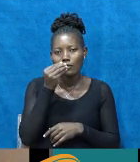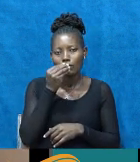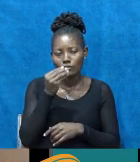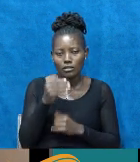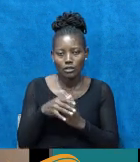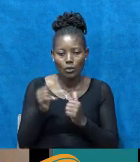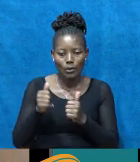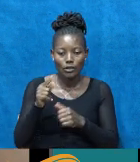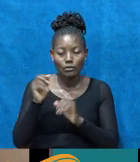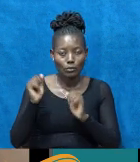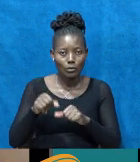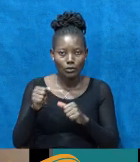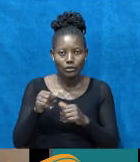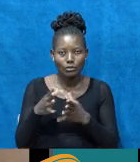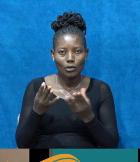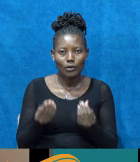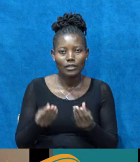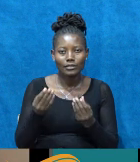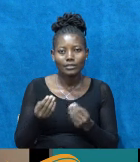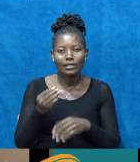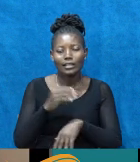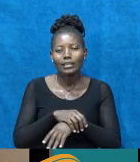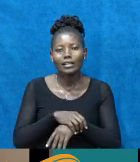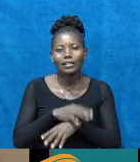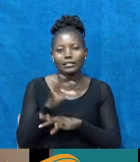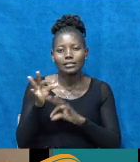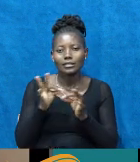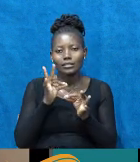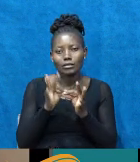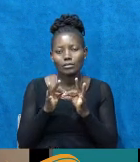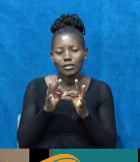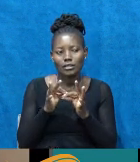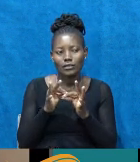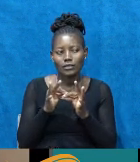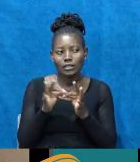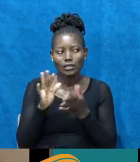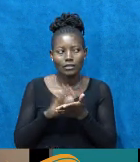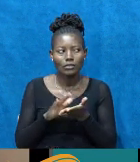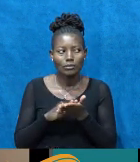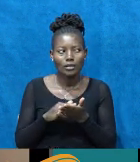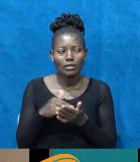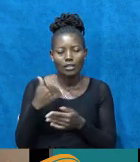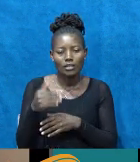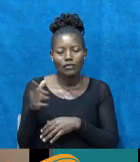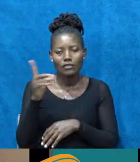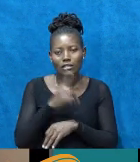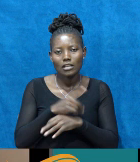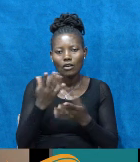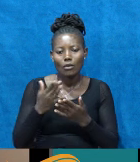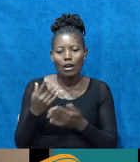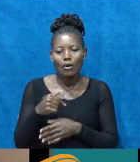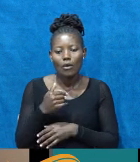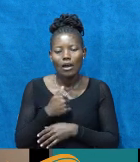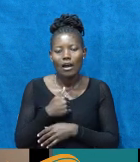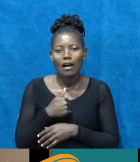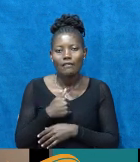take care of the increased needs of the body during injury. And with that, then we have various food sources